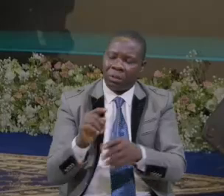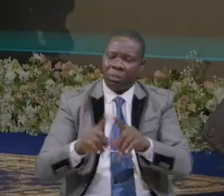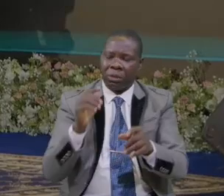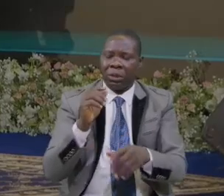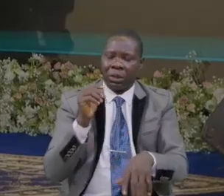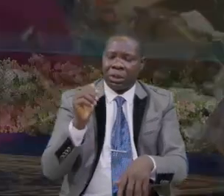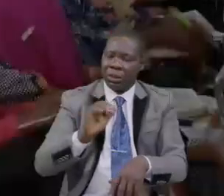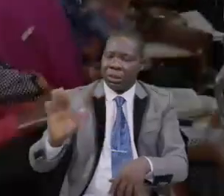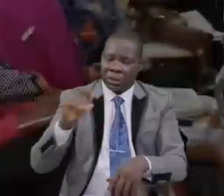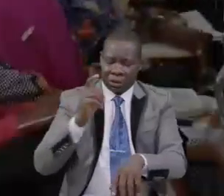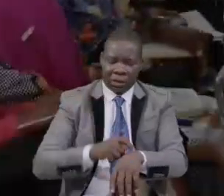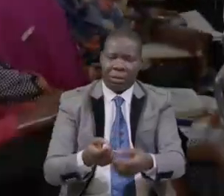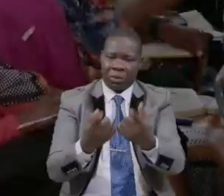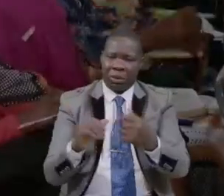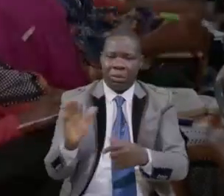will come.